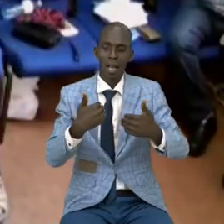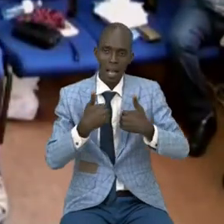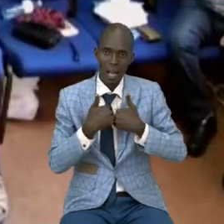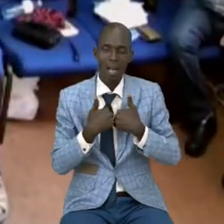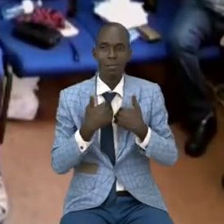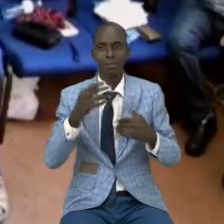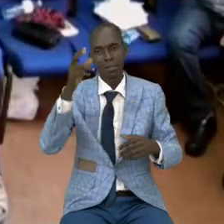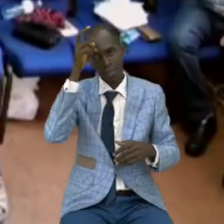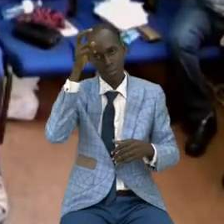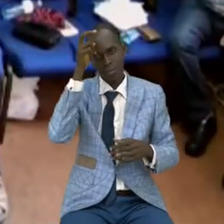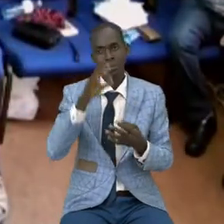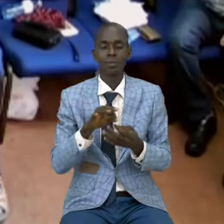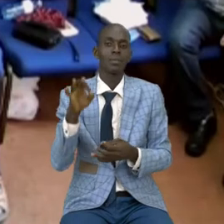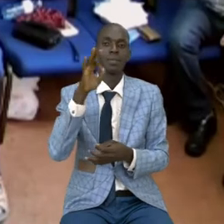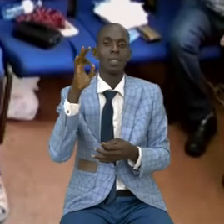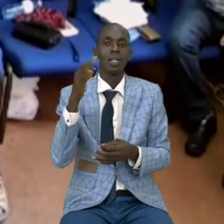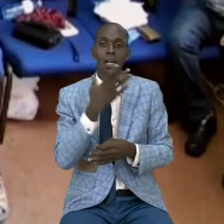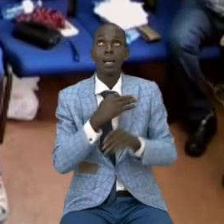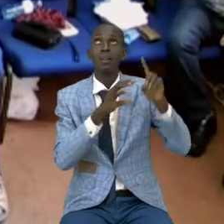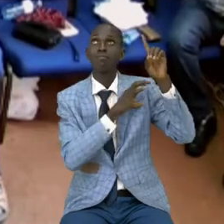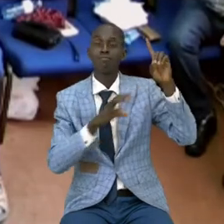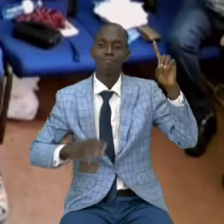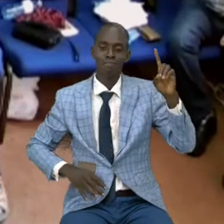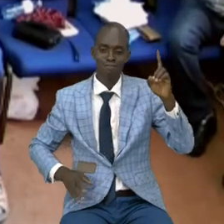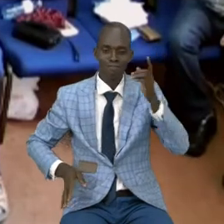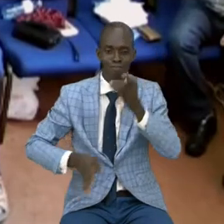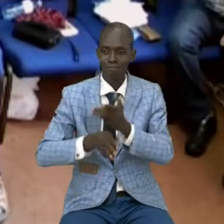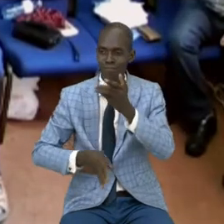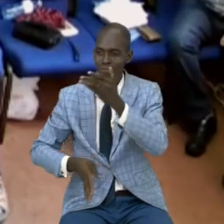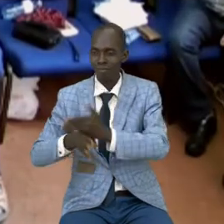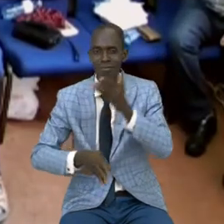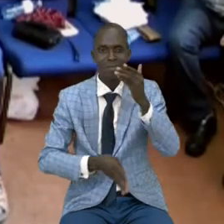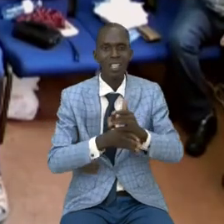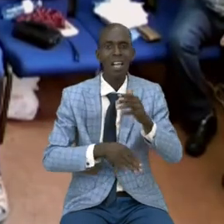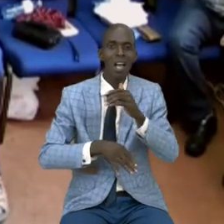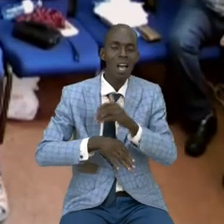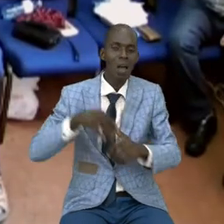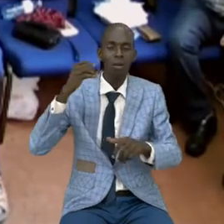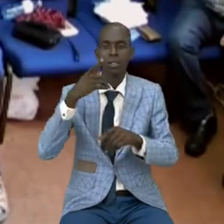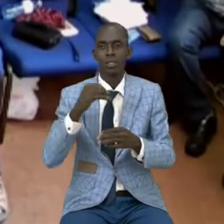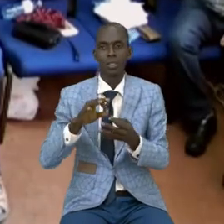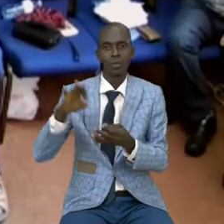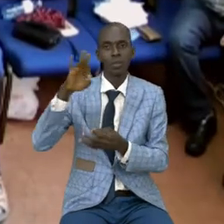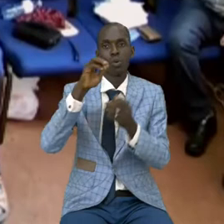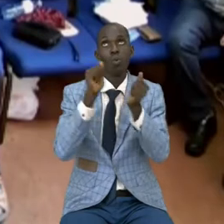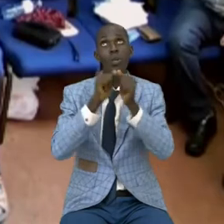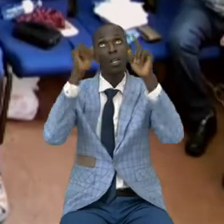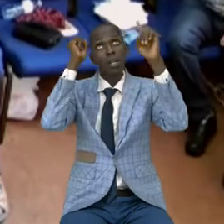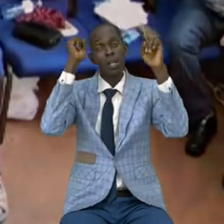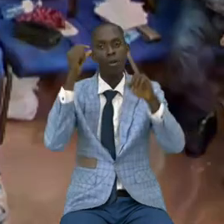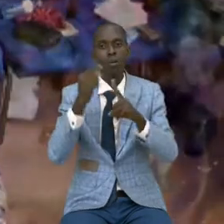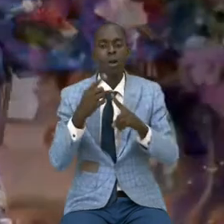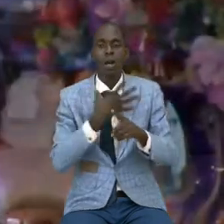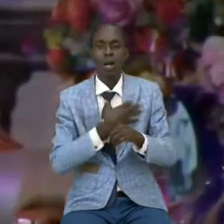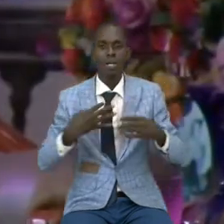with devils, and he cast out the spirits with his word, and